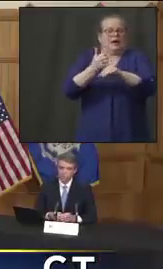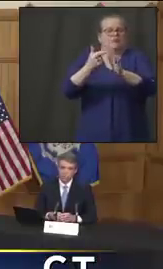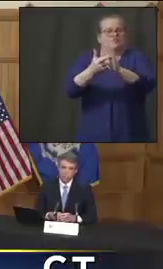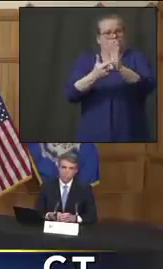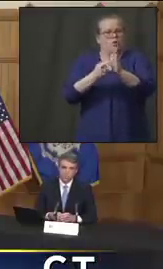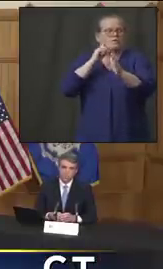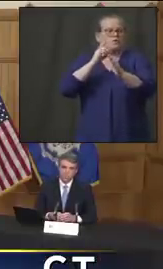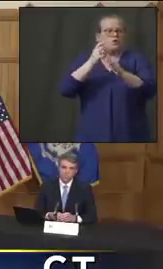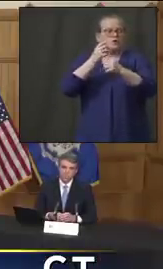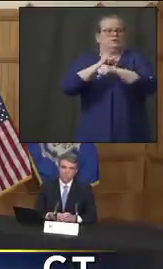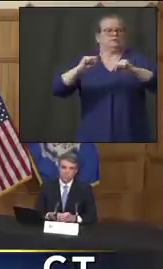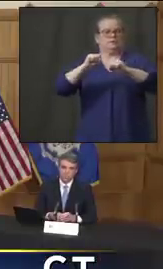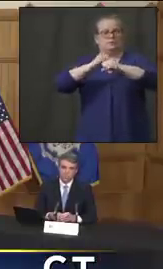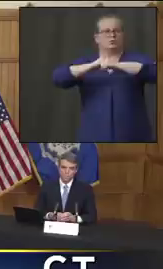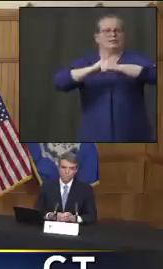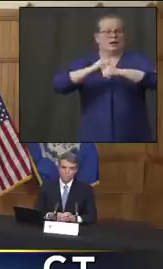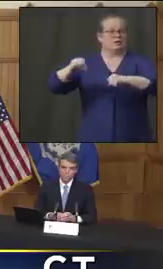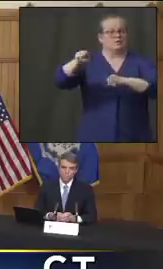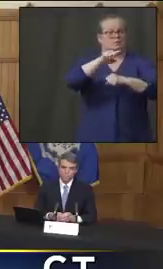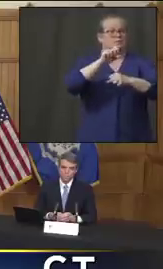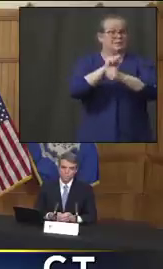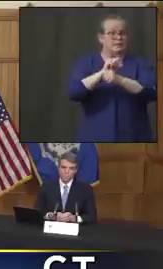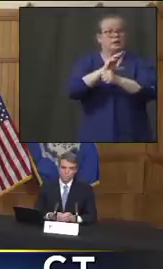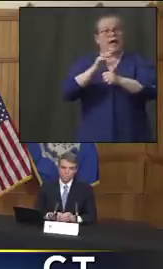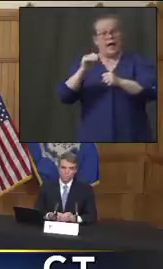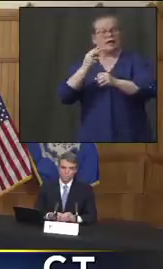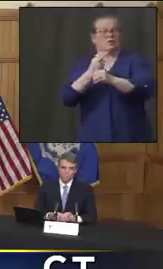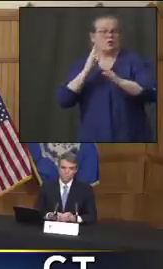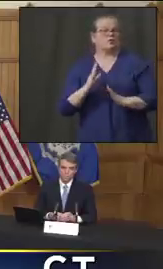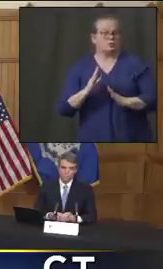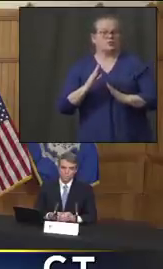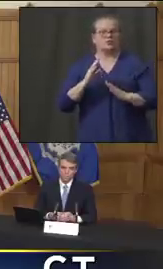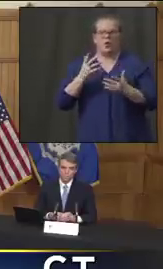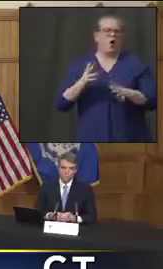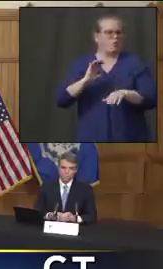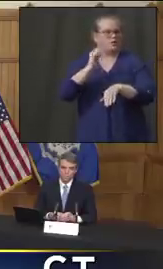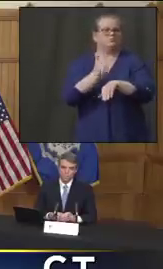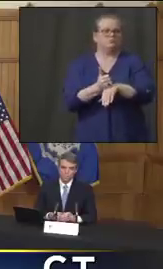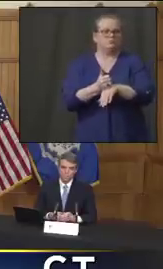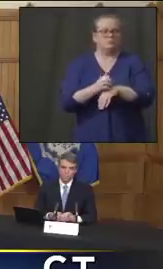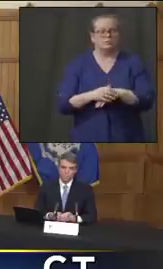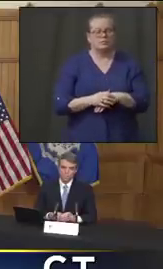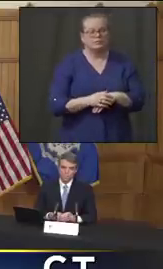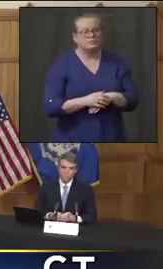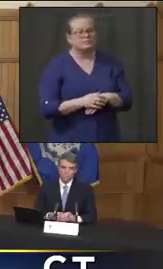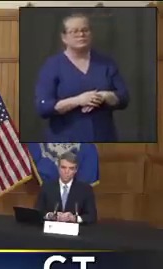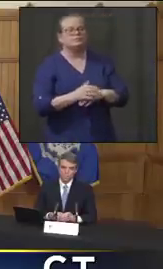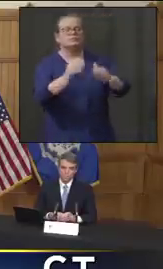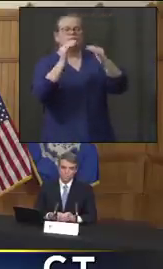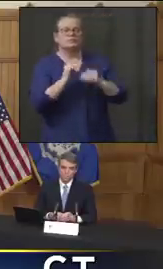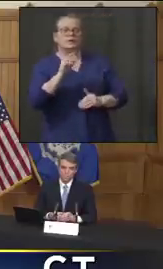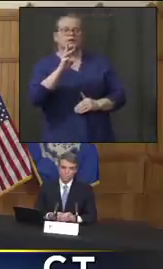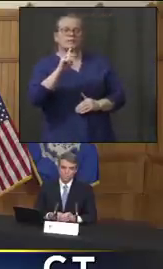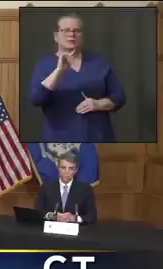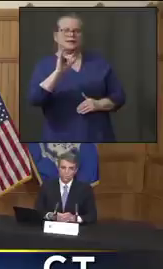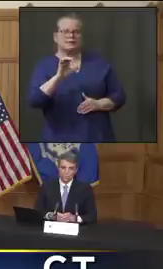WTIC 1080 News. Indra, do you still see these stages playing out till the end of the year?